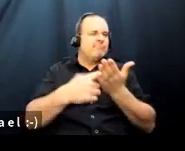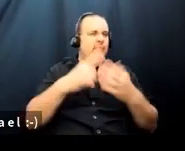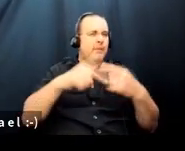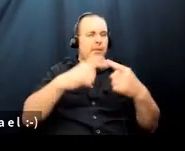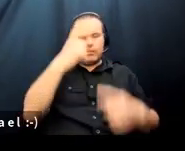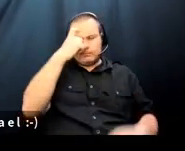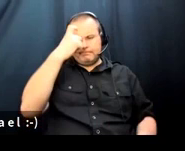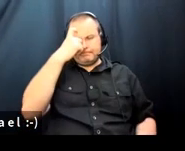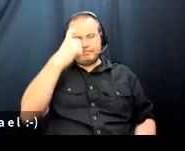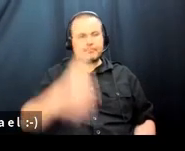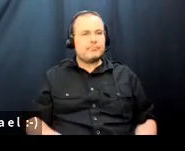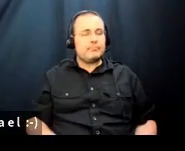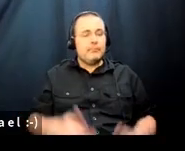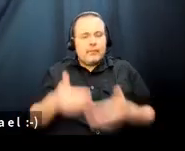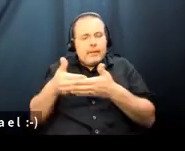the brain of an infant